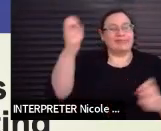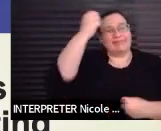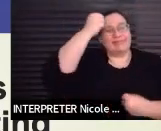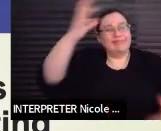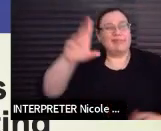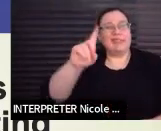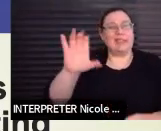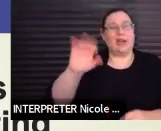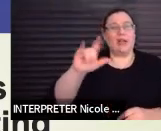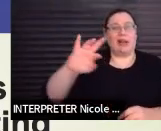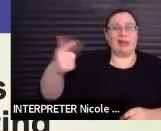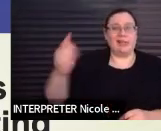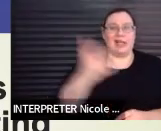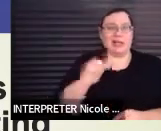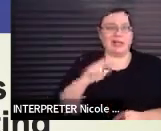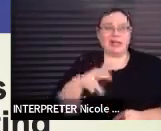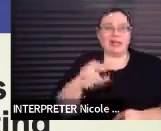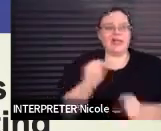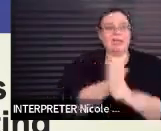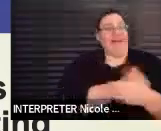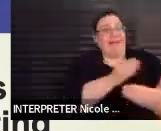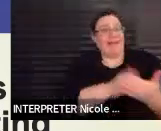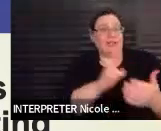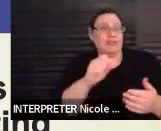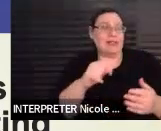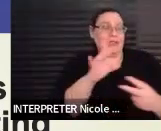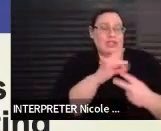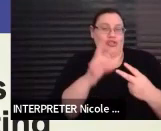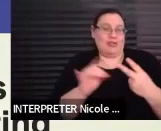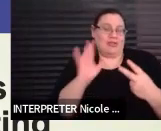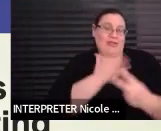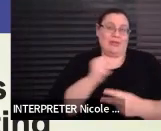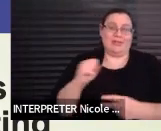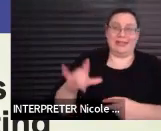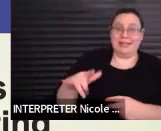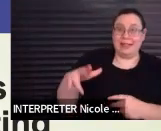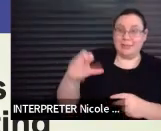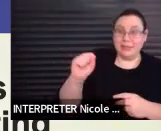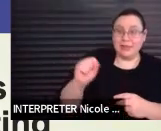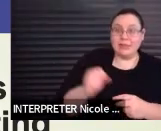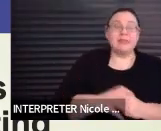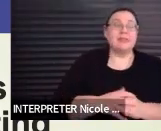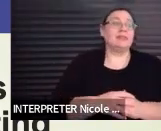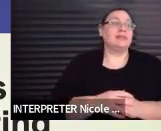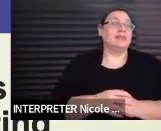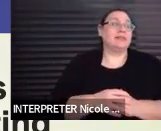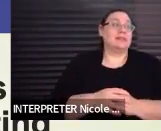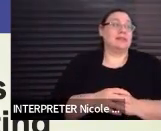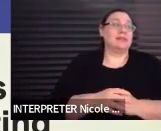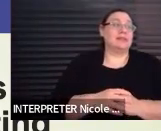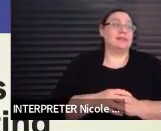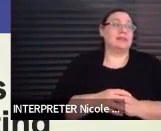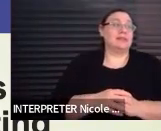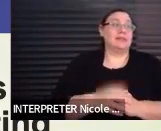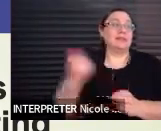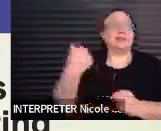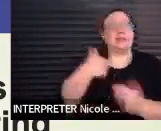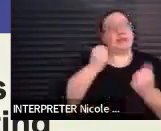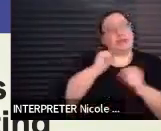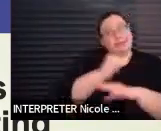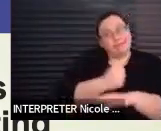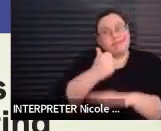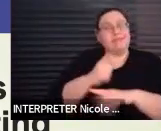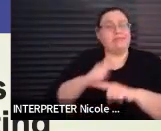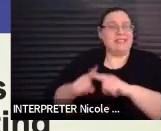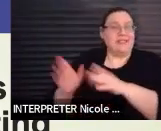making anti-racist choices for our syllabi were something that we all tried to implement in various different ways.